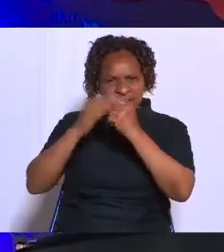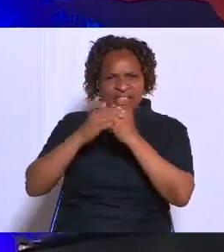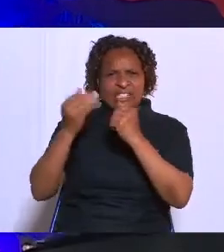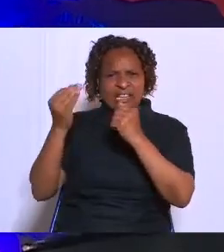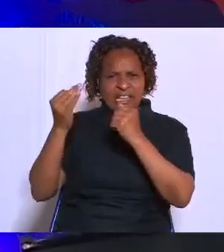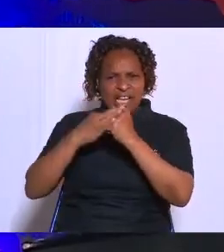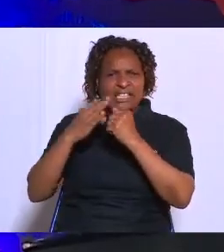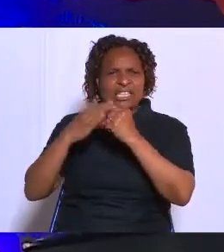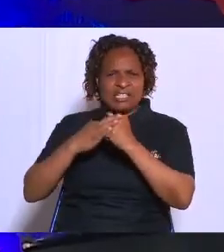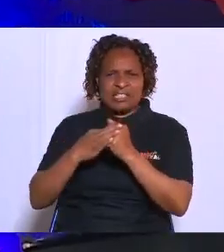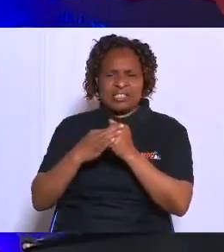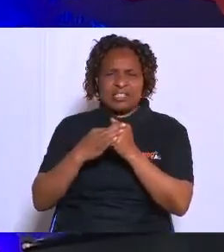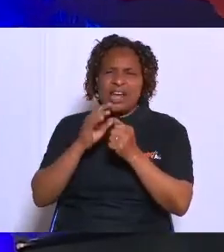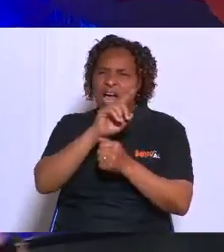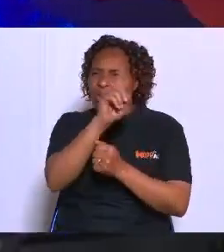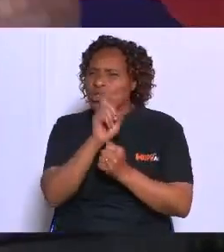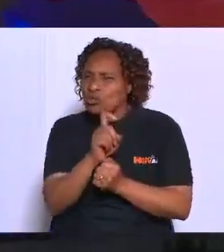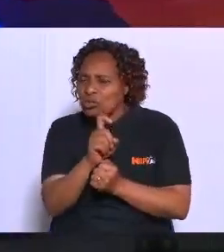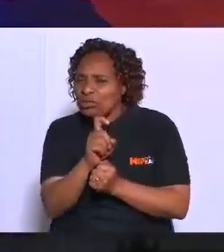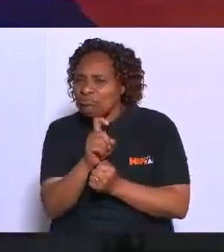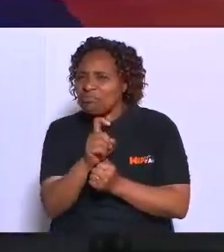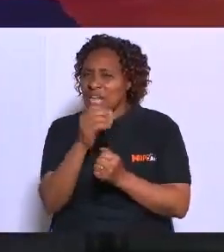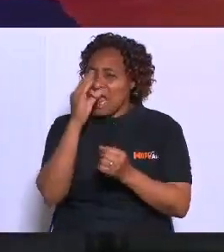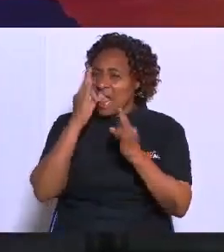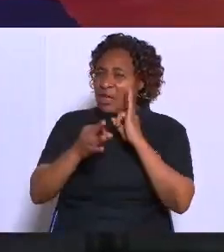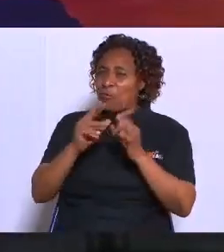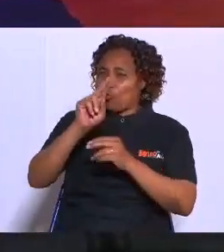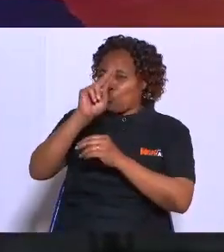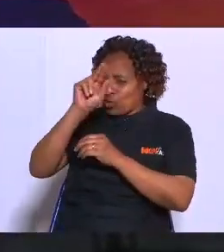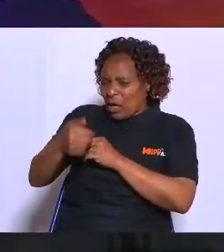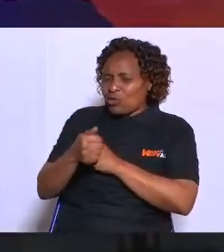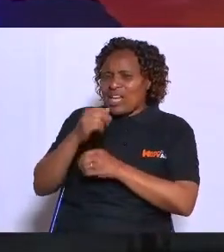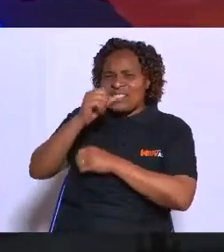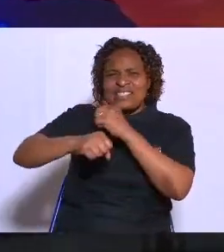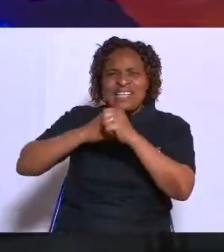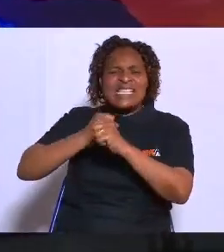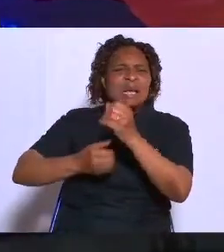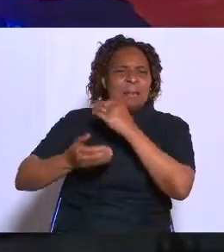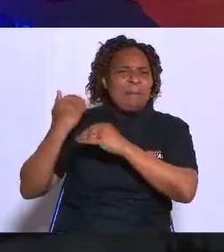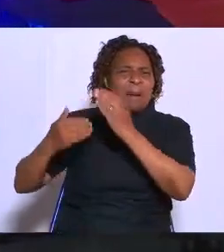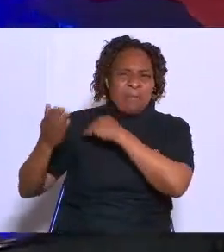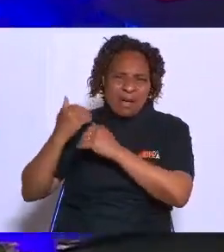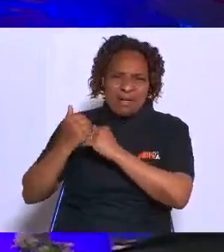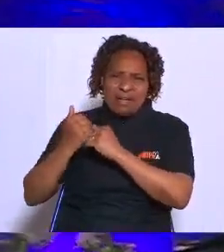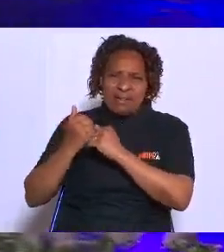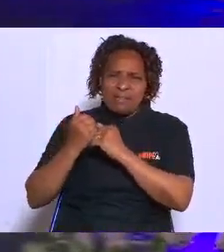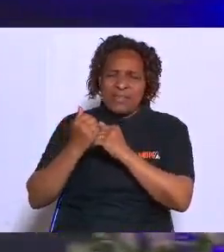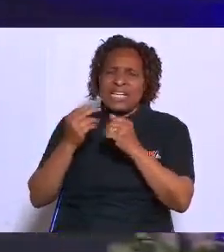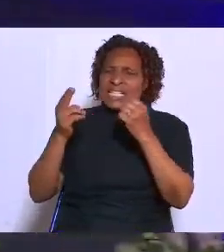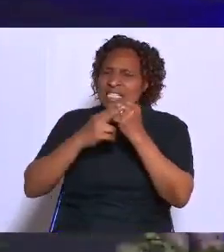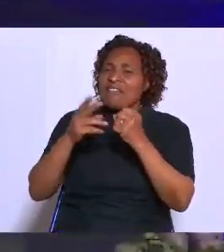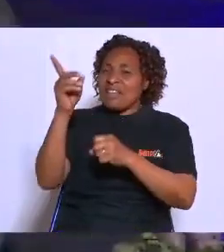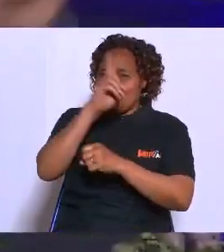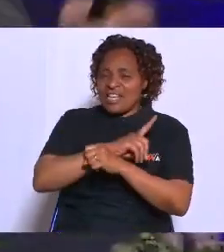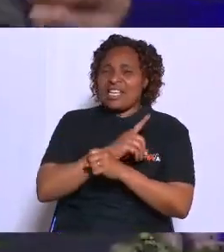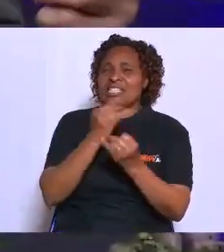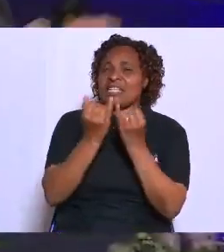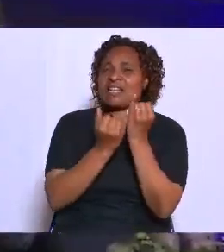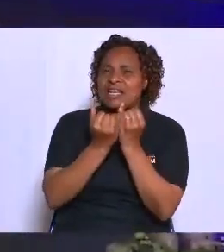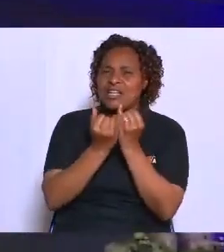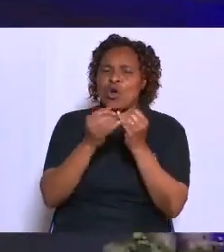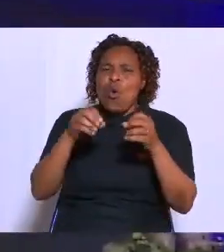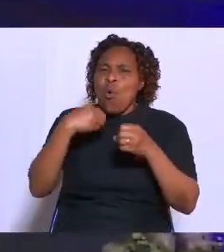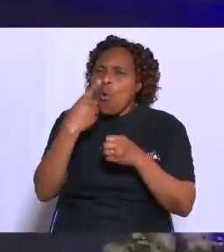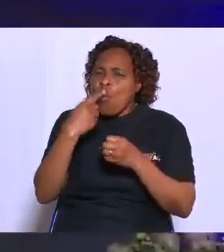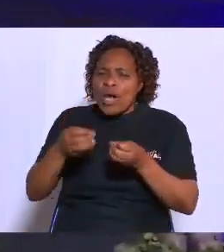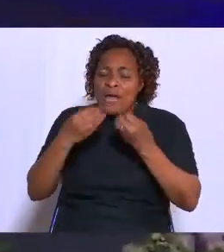you this question if for 2 000 years Saturday was always the seventh day who